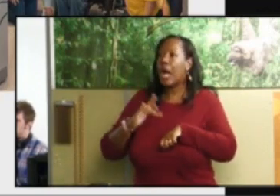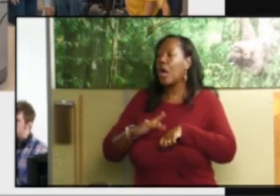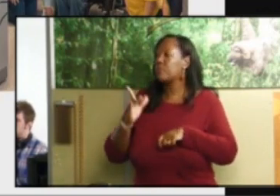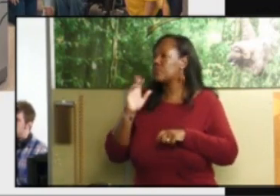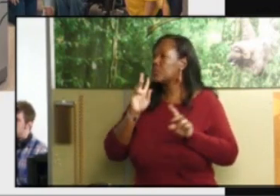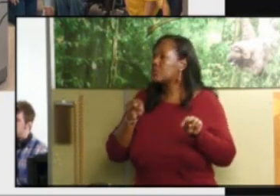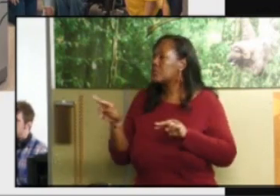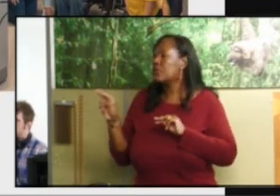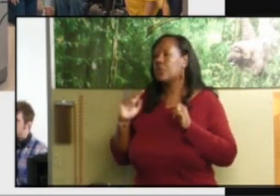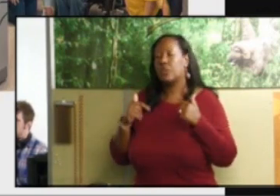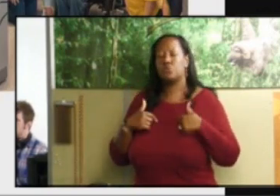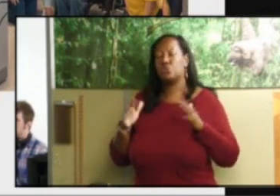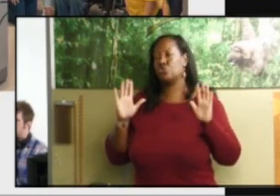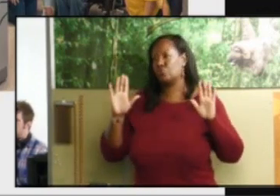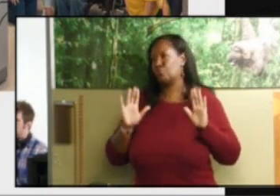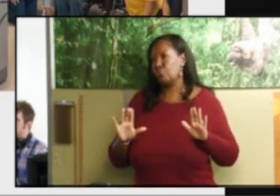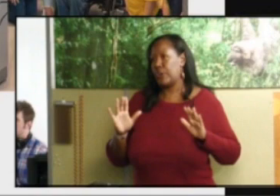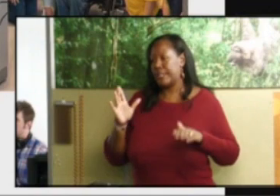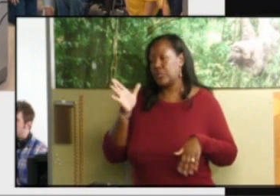draw upon.